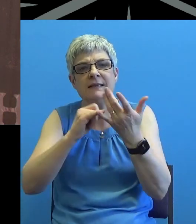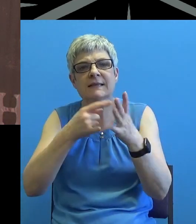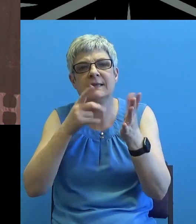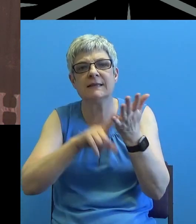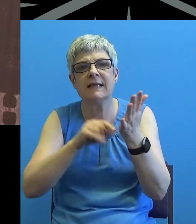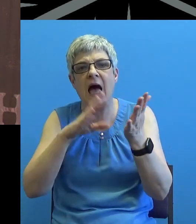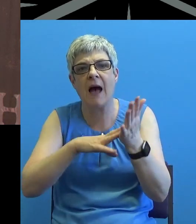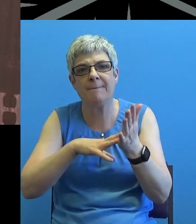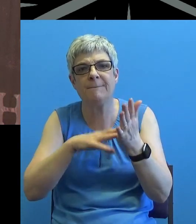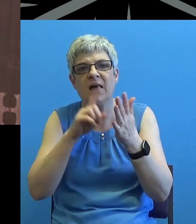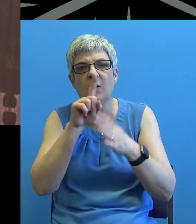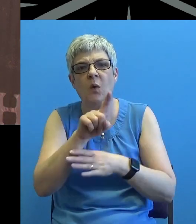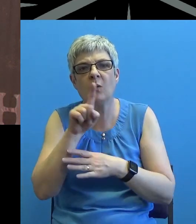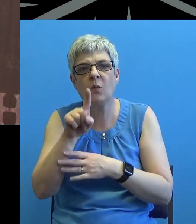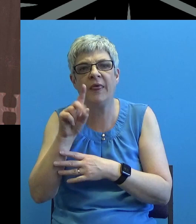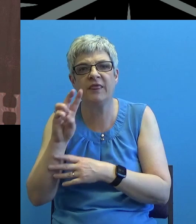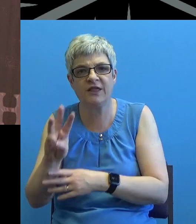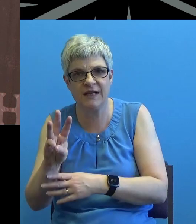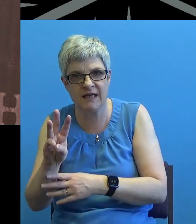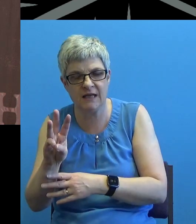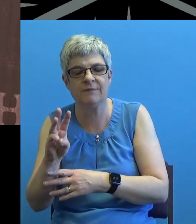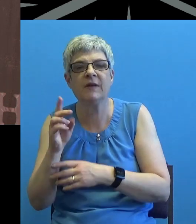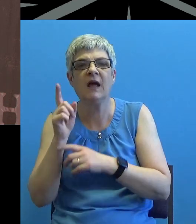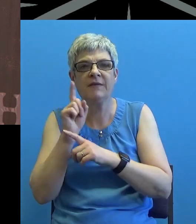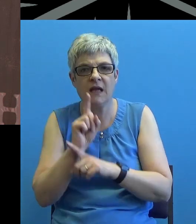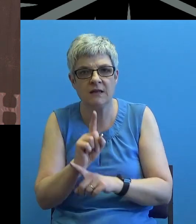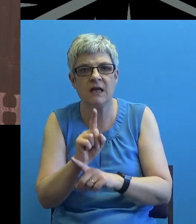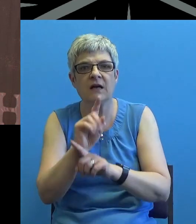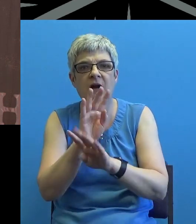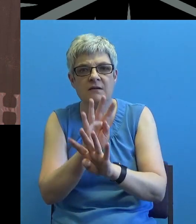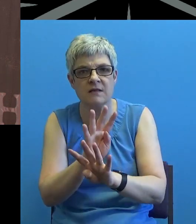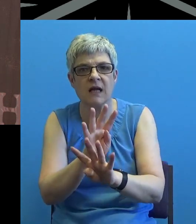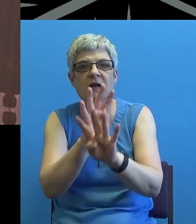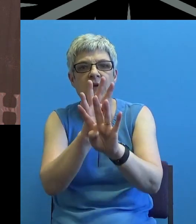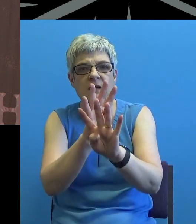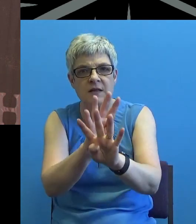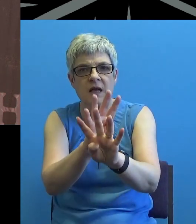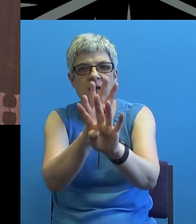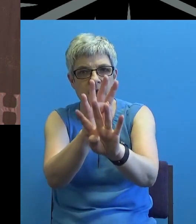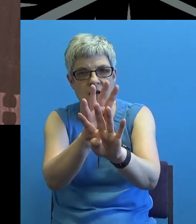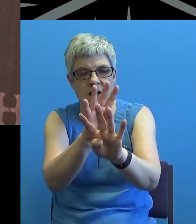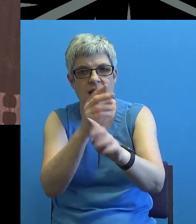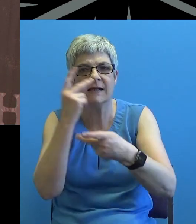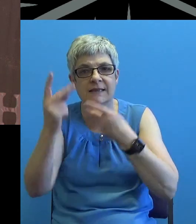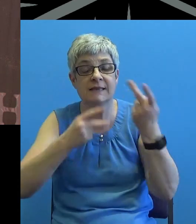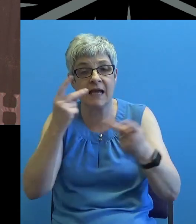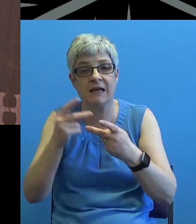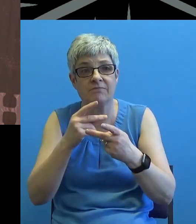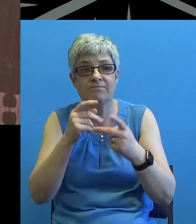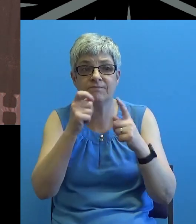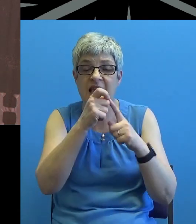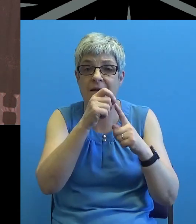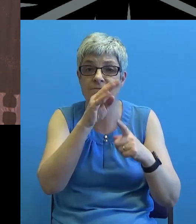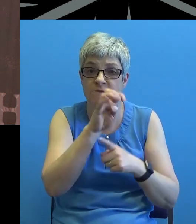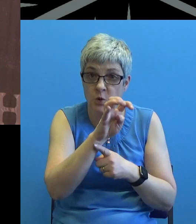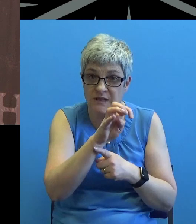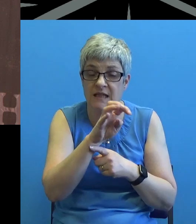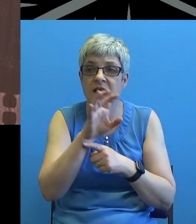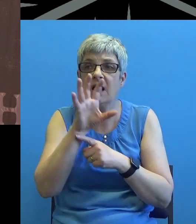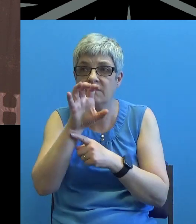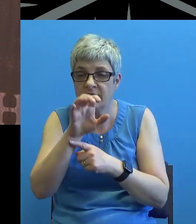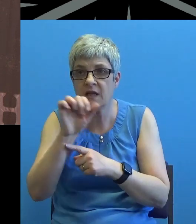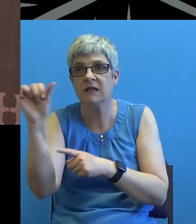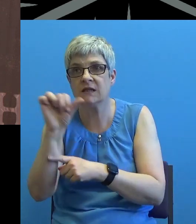113. And as they got nearer and nearer to the city, they would sing through Psalm 14, Psalm 15,